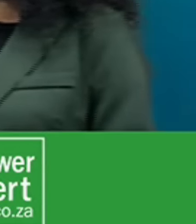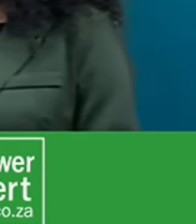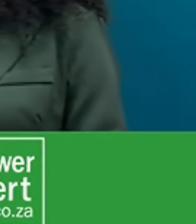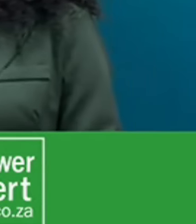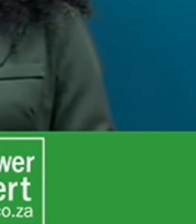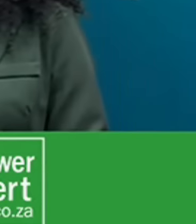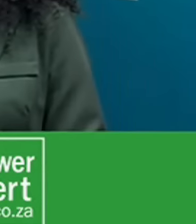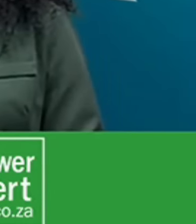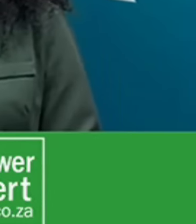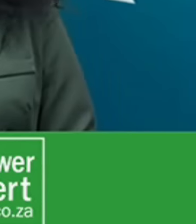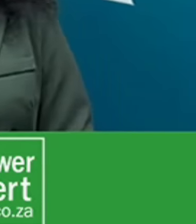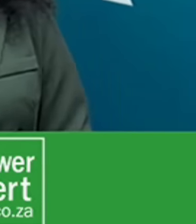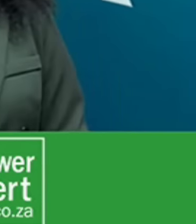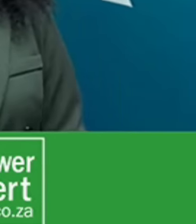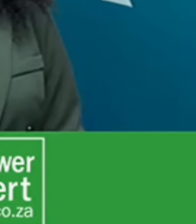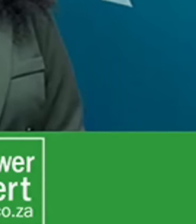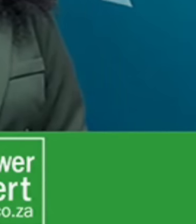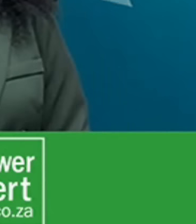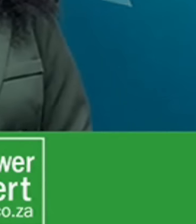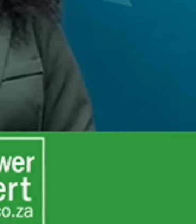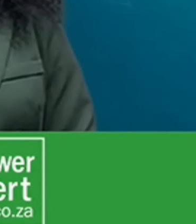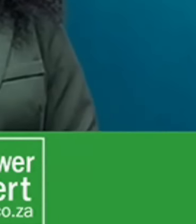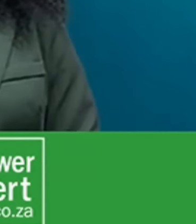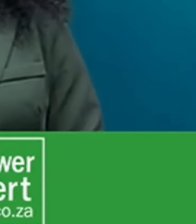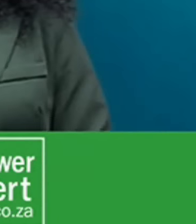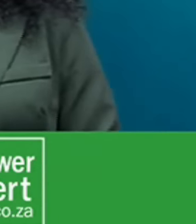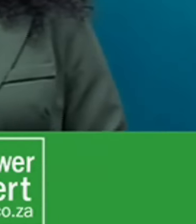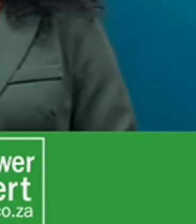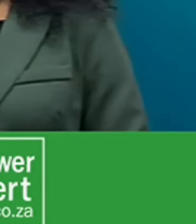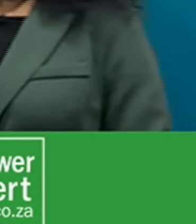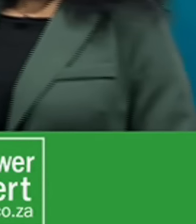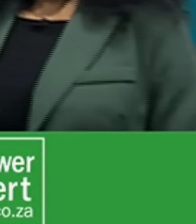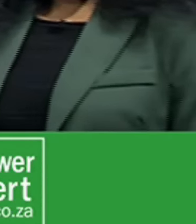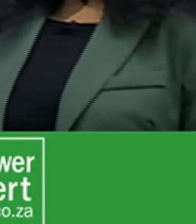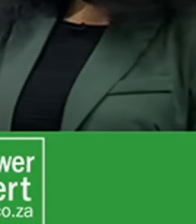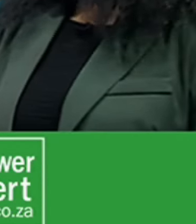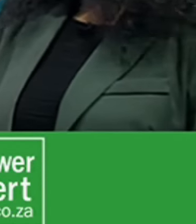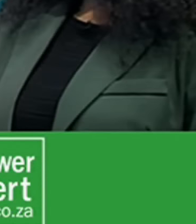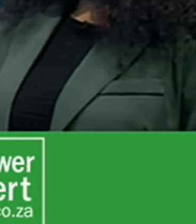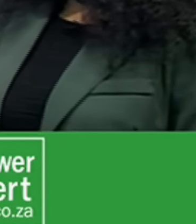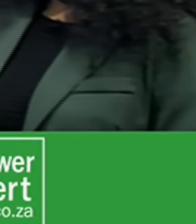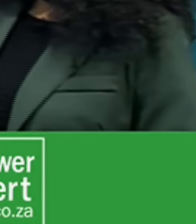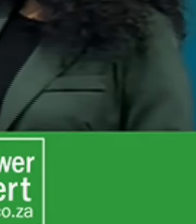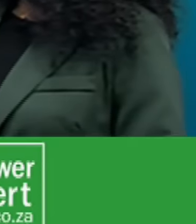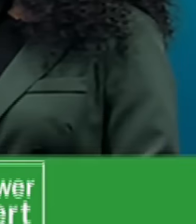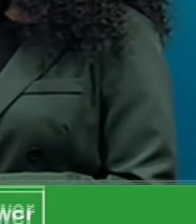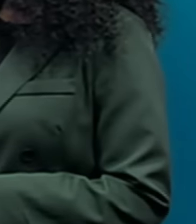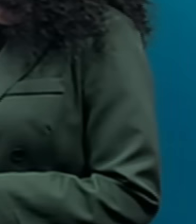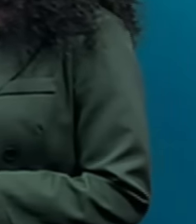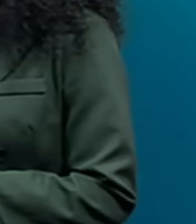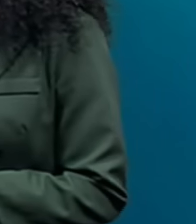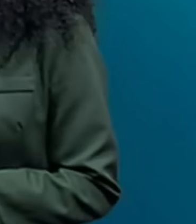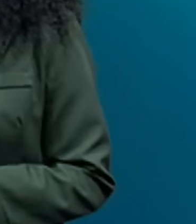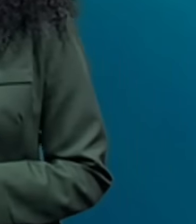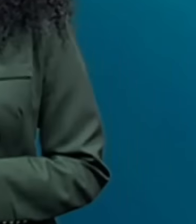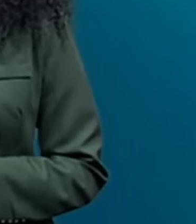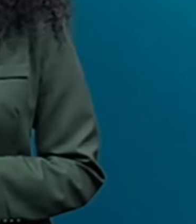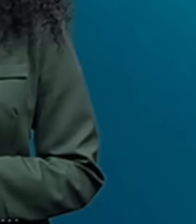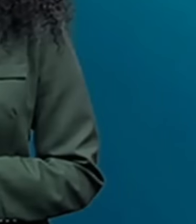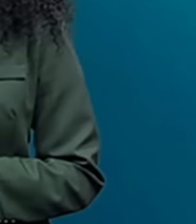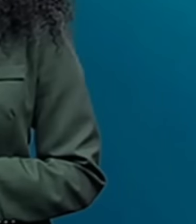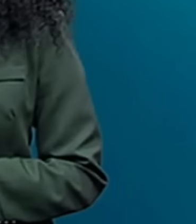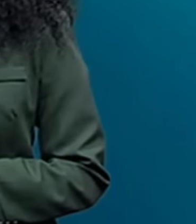le lekhubu karolo ya bophirima e tla nna le gone go nna le pula diperesente di le 30 ba maemo a bosa ba nna le gone go re tsibusa ka diphefo tse di maatla mo bogare jwa naga